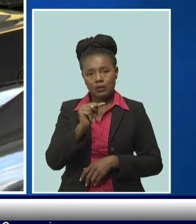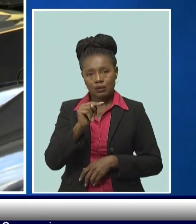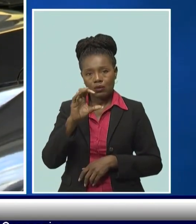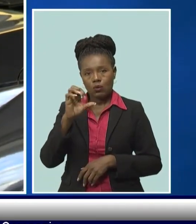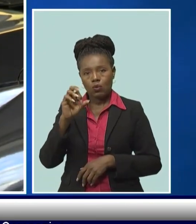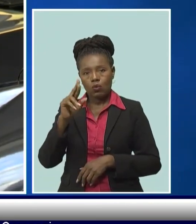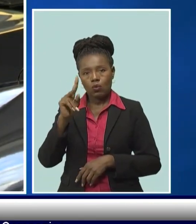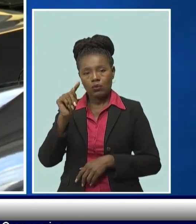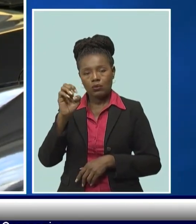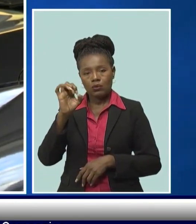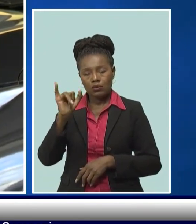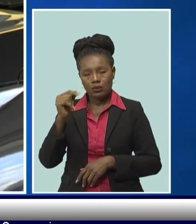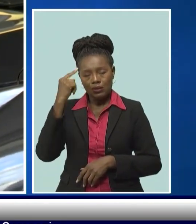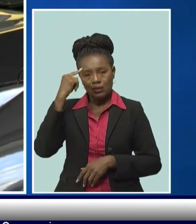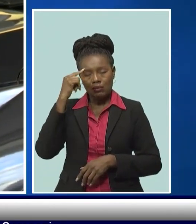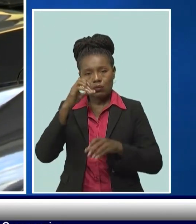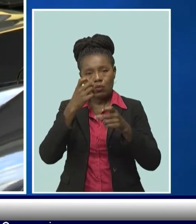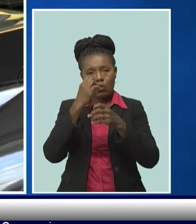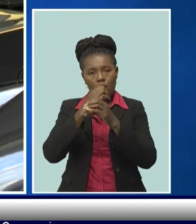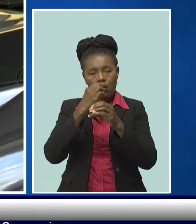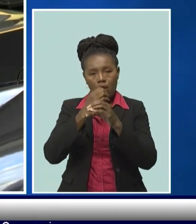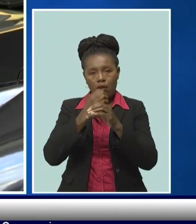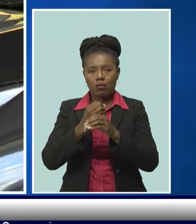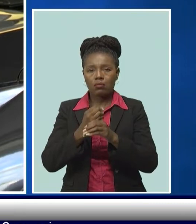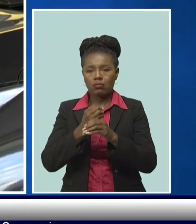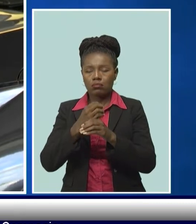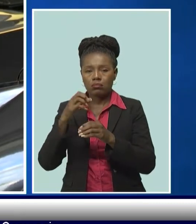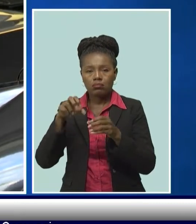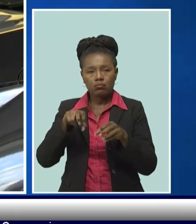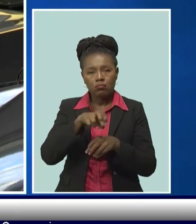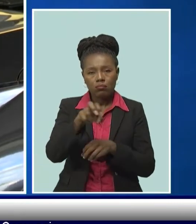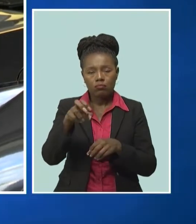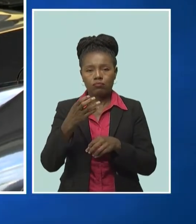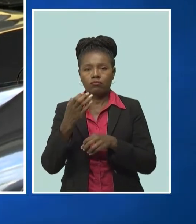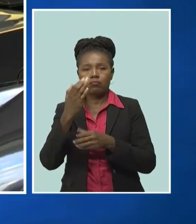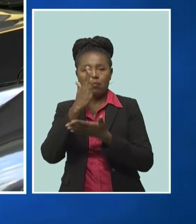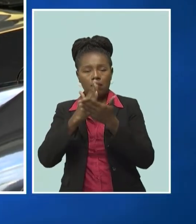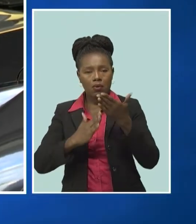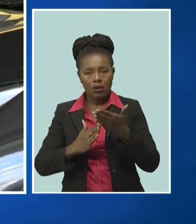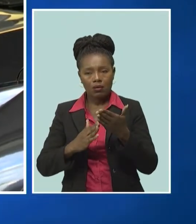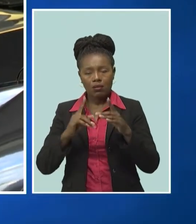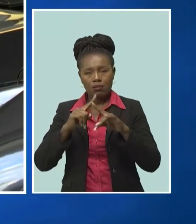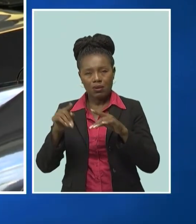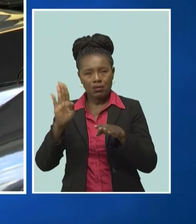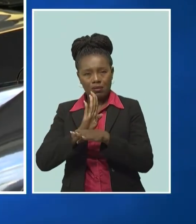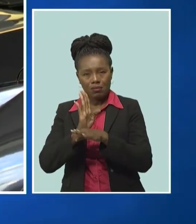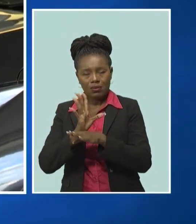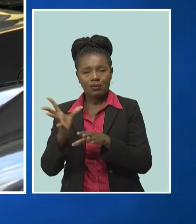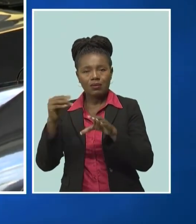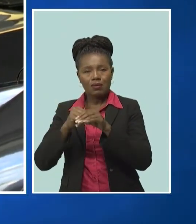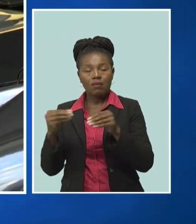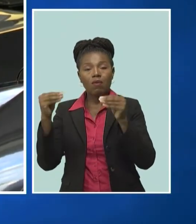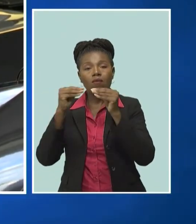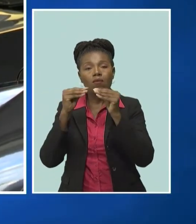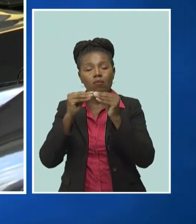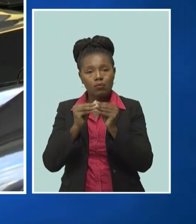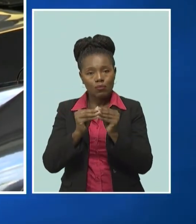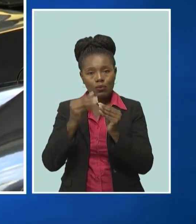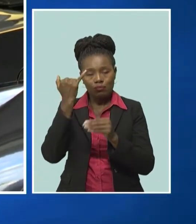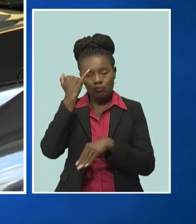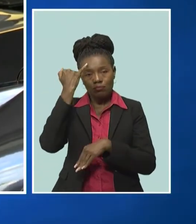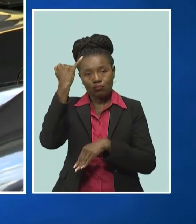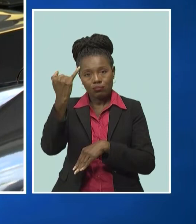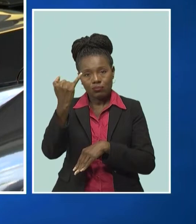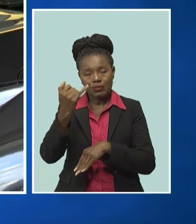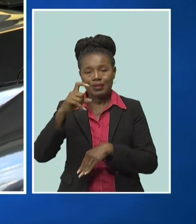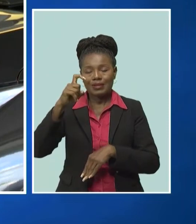mobility, parts, and service. But our business goes well beyond this into the sphere of innovation and the necessities